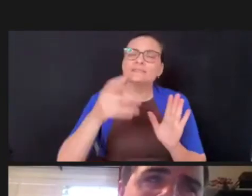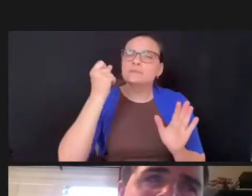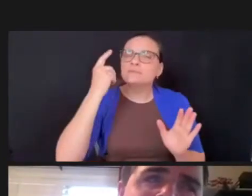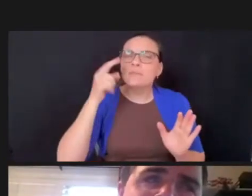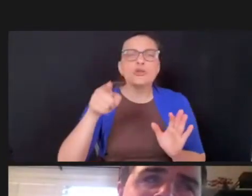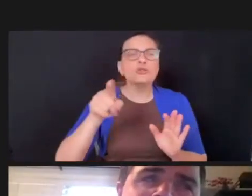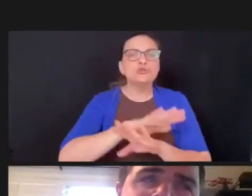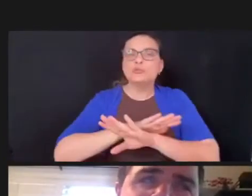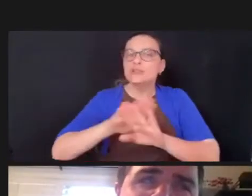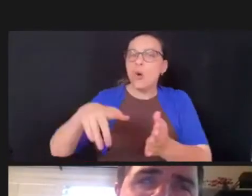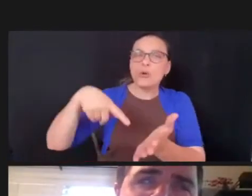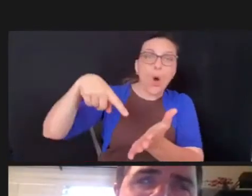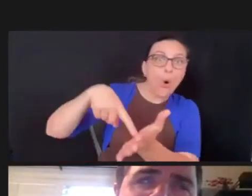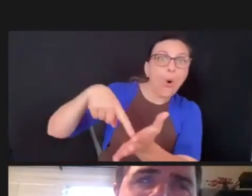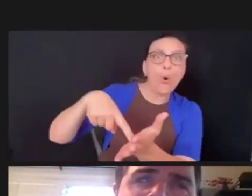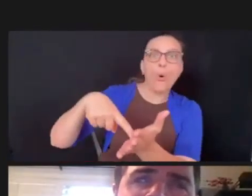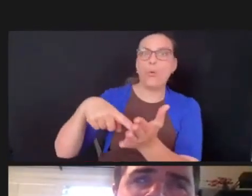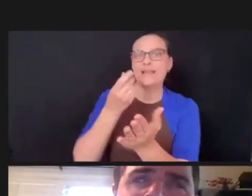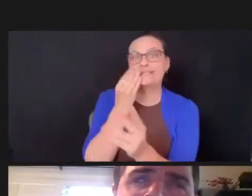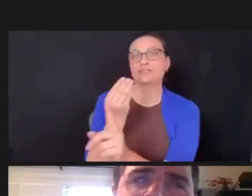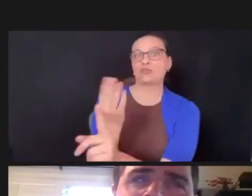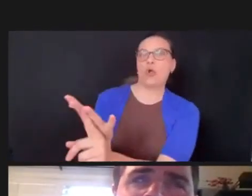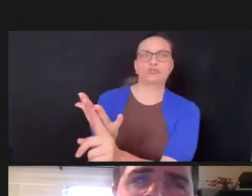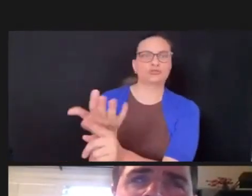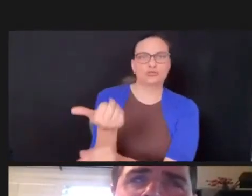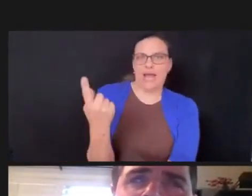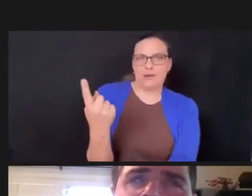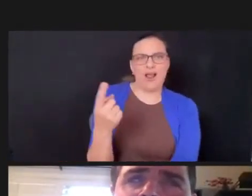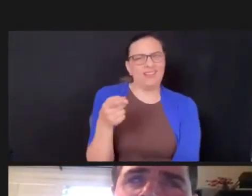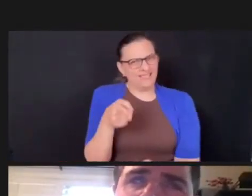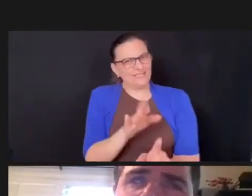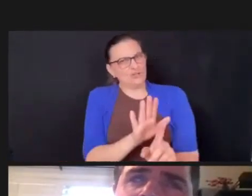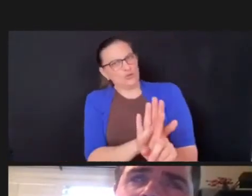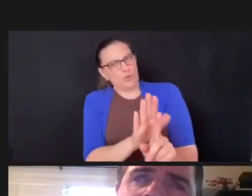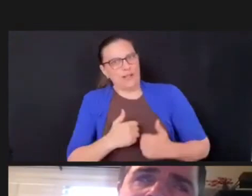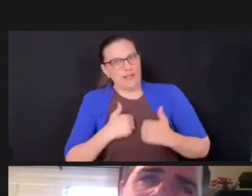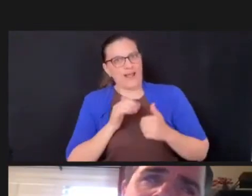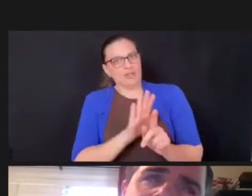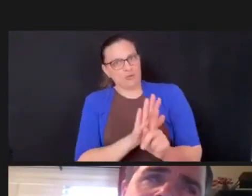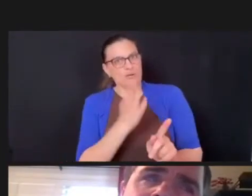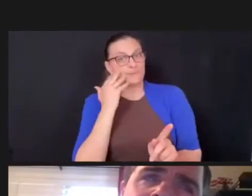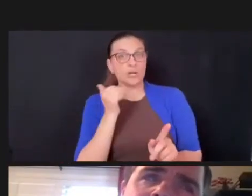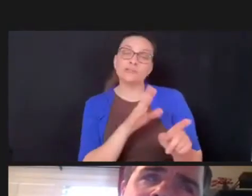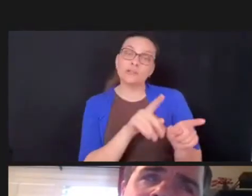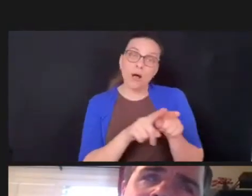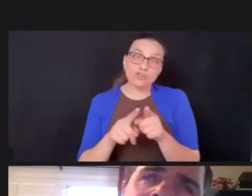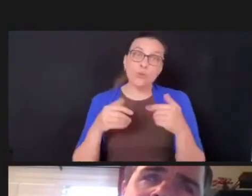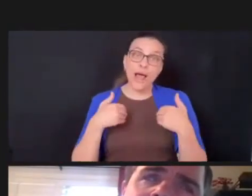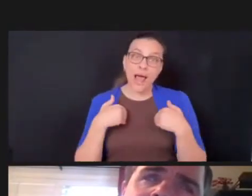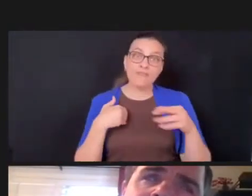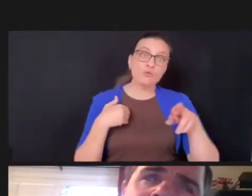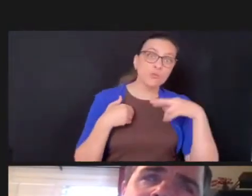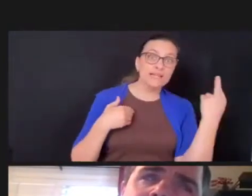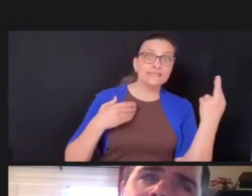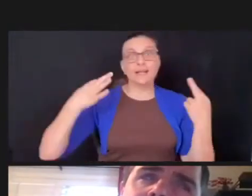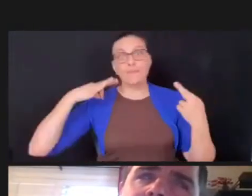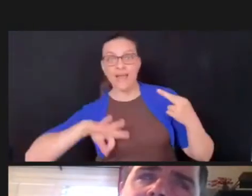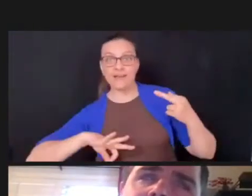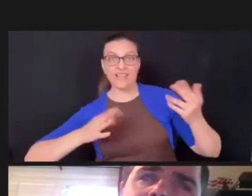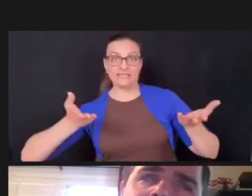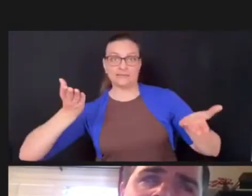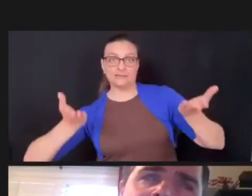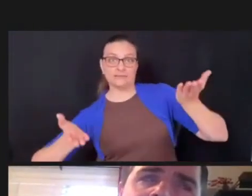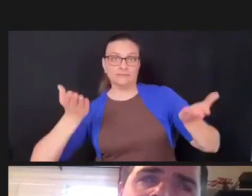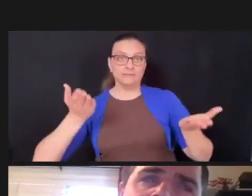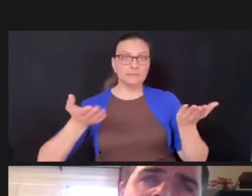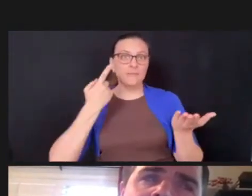life and your experiences. And also, there are risks and benefits to being more or less kind of open,